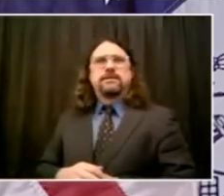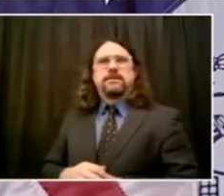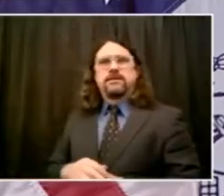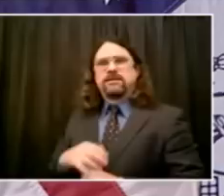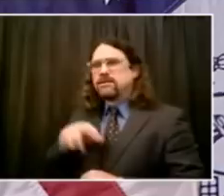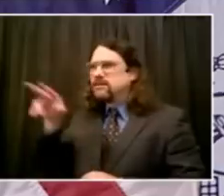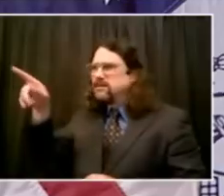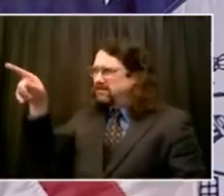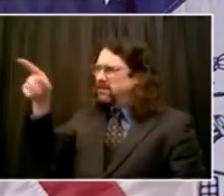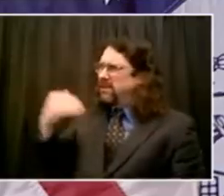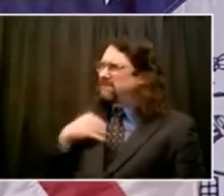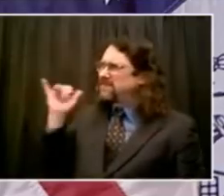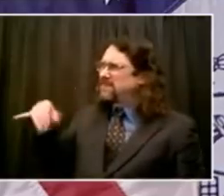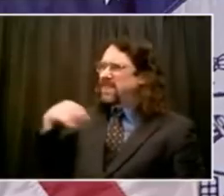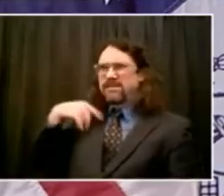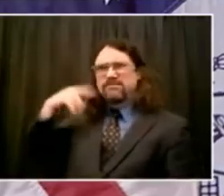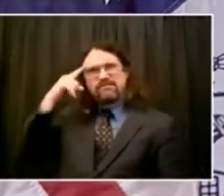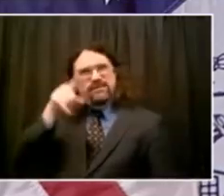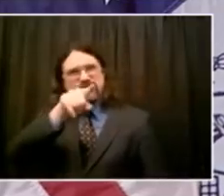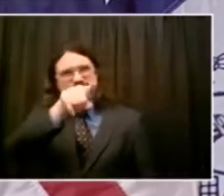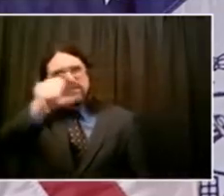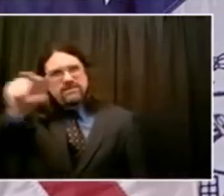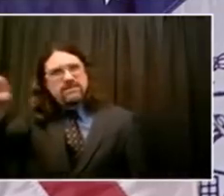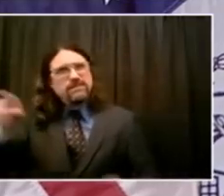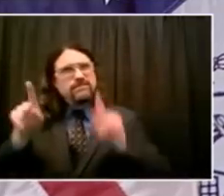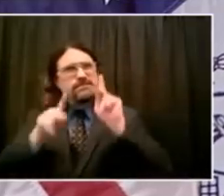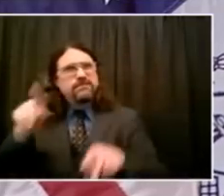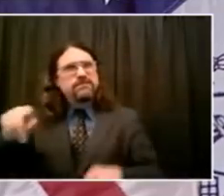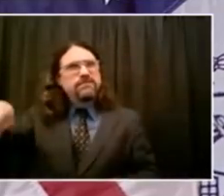all of them, but also of what they've taught us, what they mean to us.